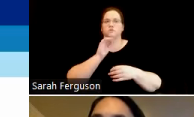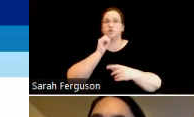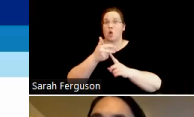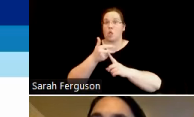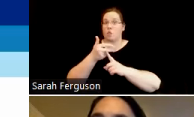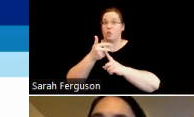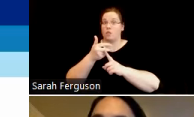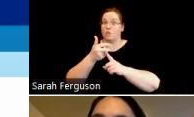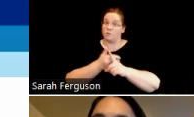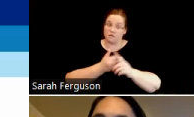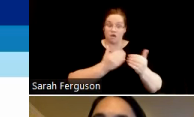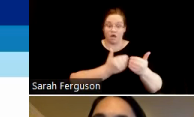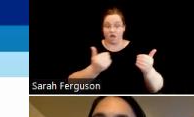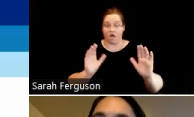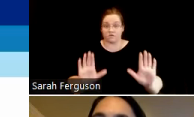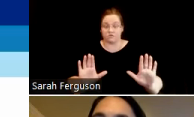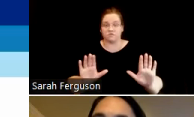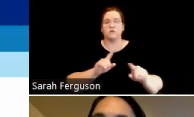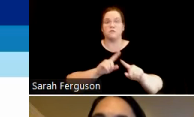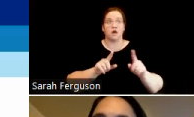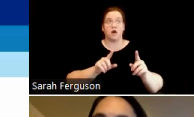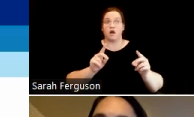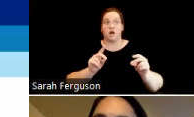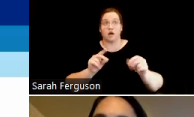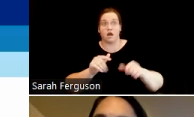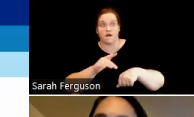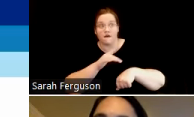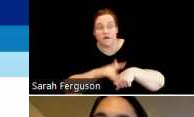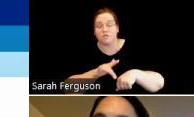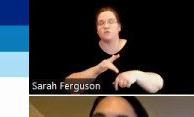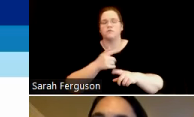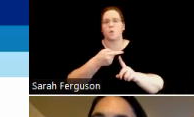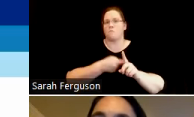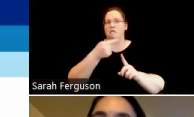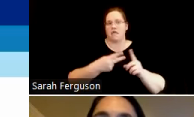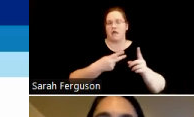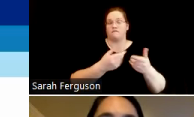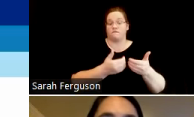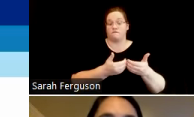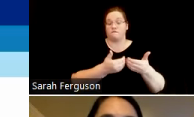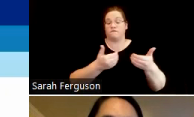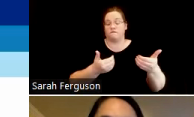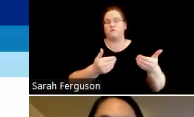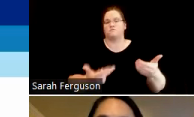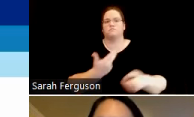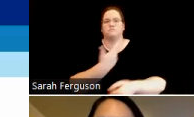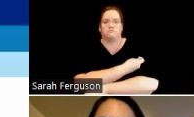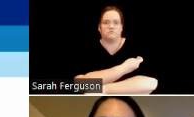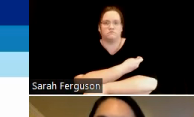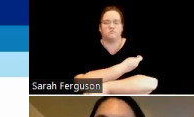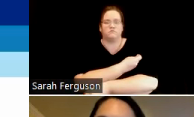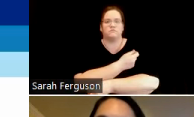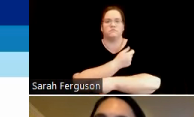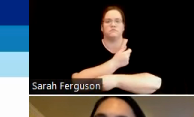but almost as soon as it was available, about a month and a half after she had COVID. So but that